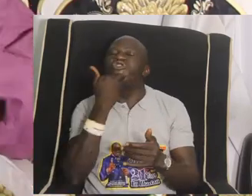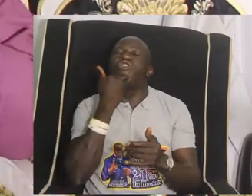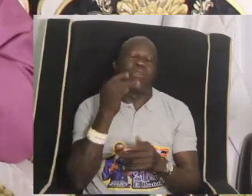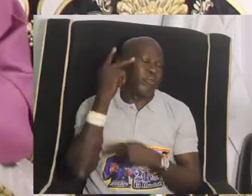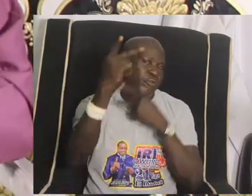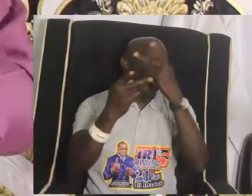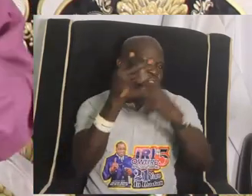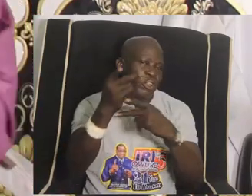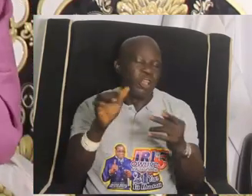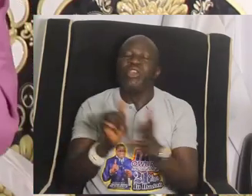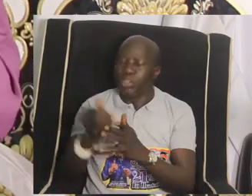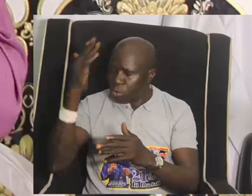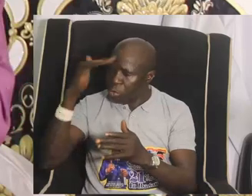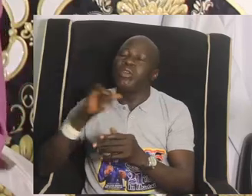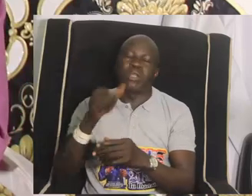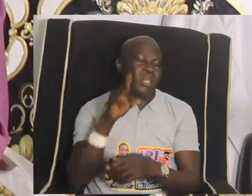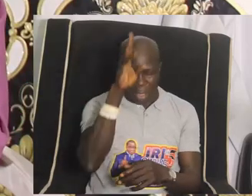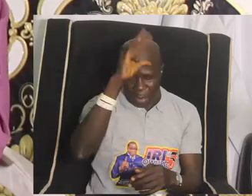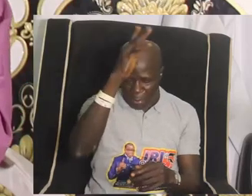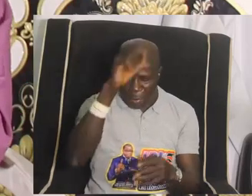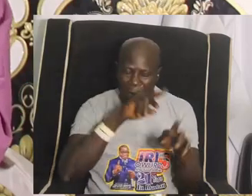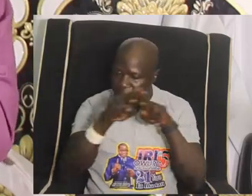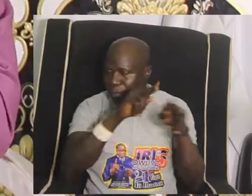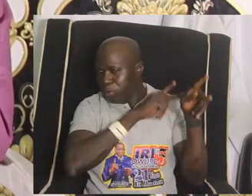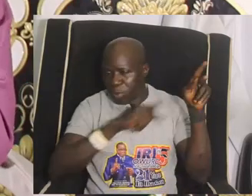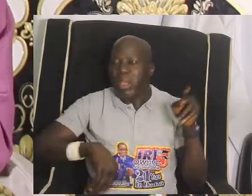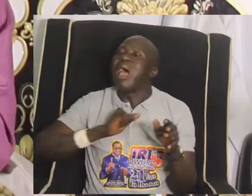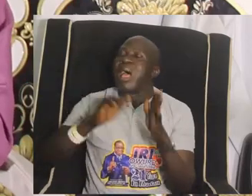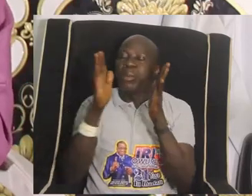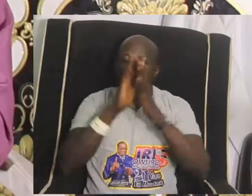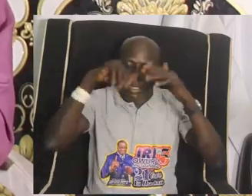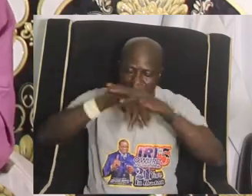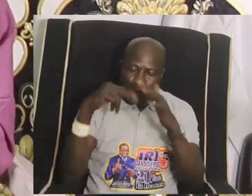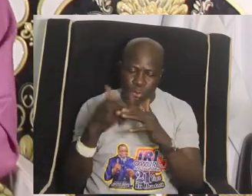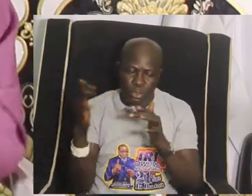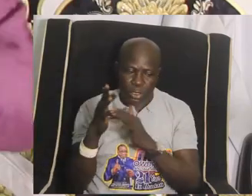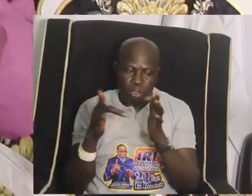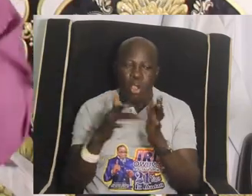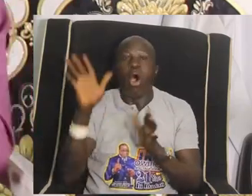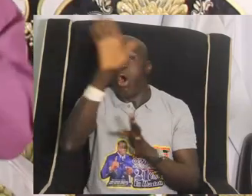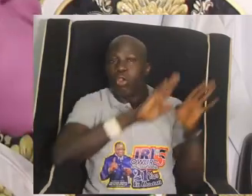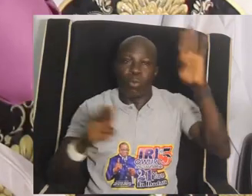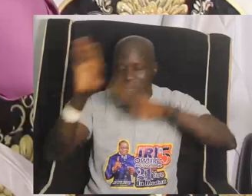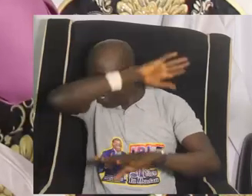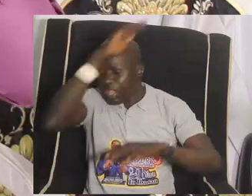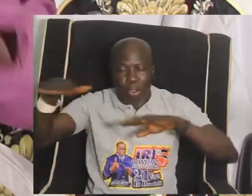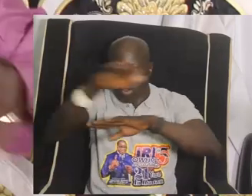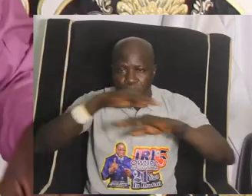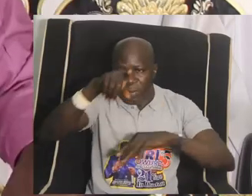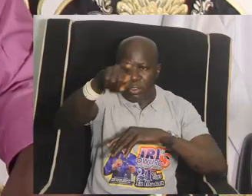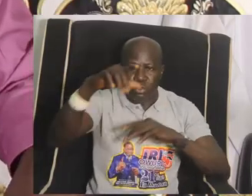them visions. You know that that's not Baba Shebeba. I pray in the name of Jesus. That's all that we